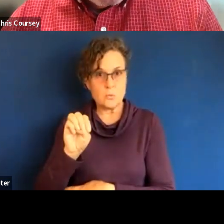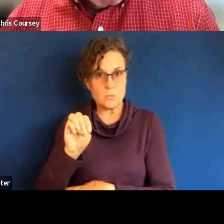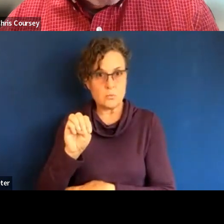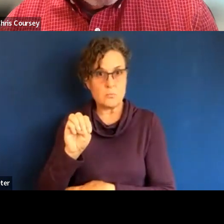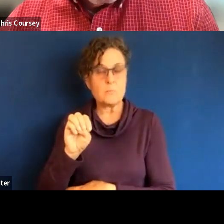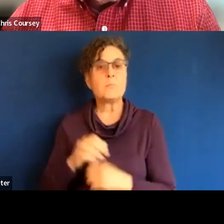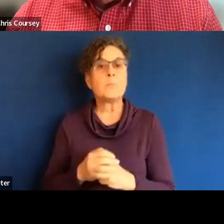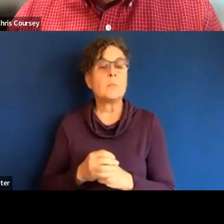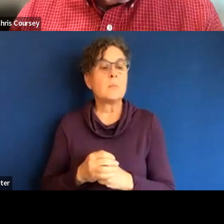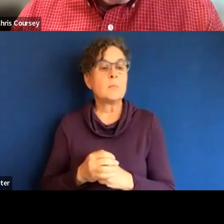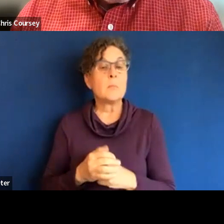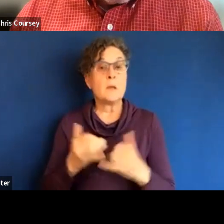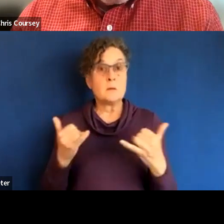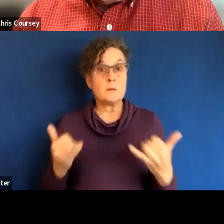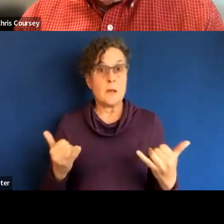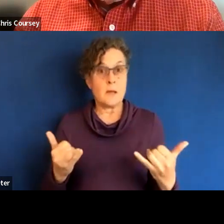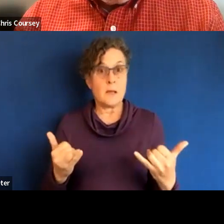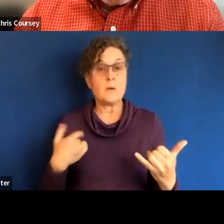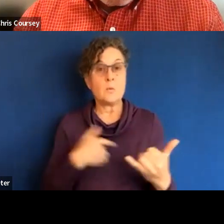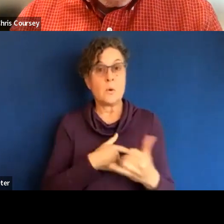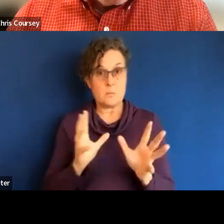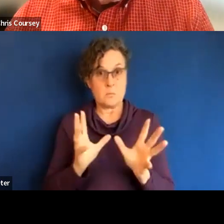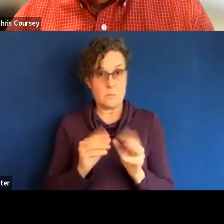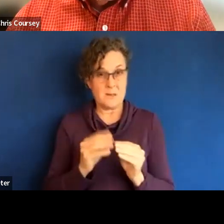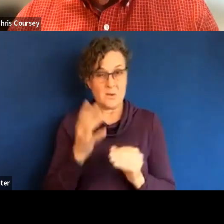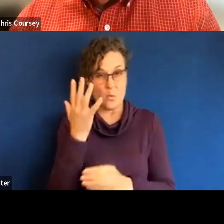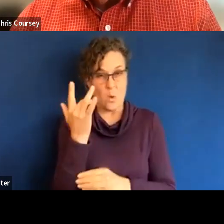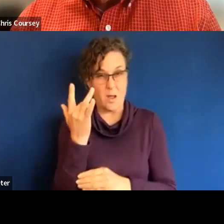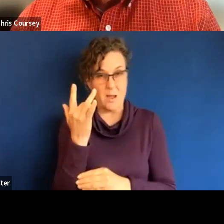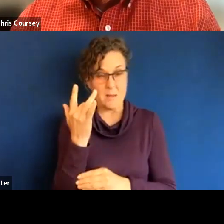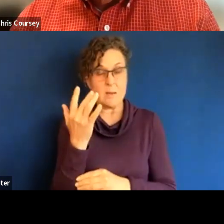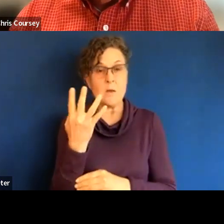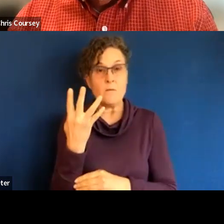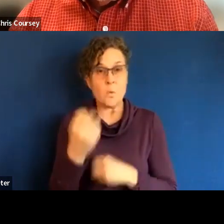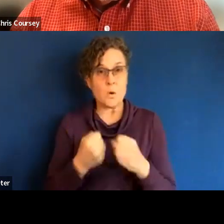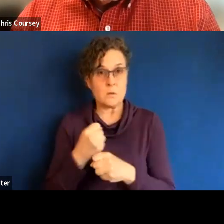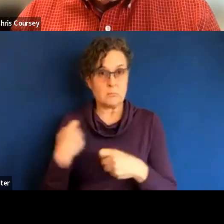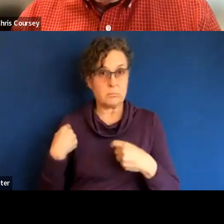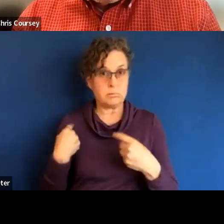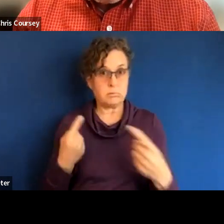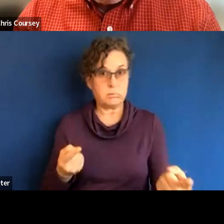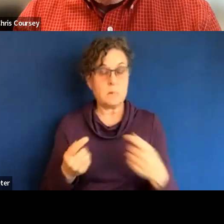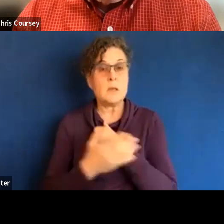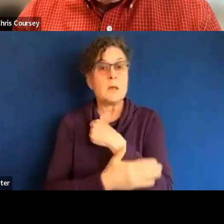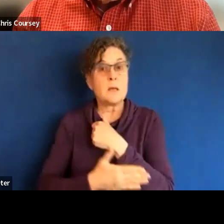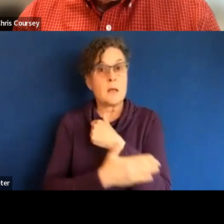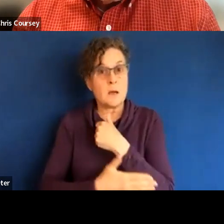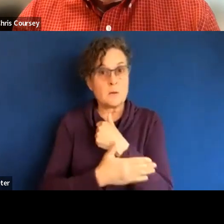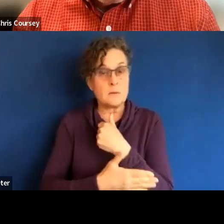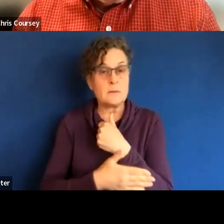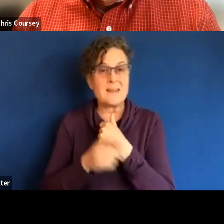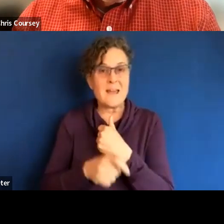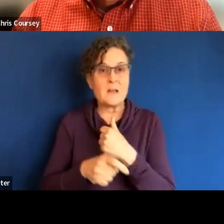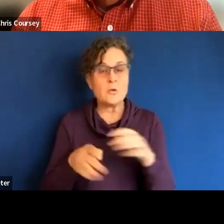So we're here because over the last 4 years, the county has repeatedly had to close sections of the Joe